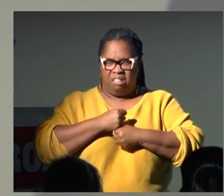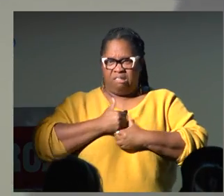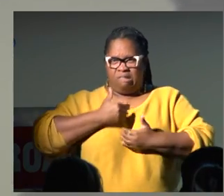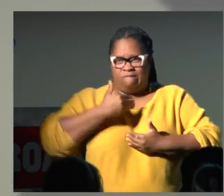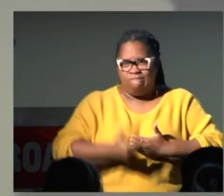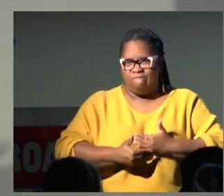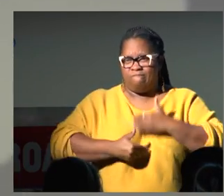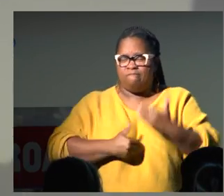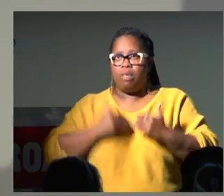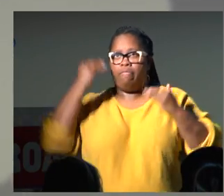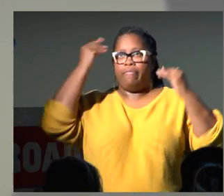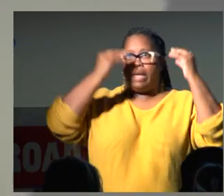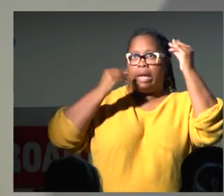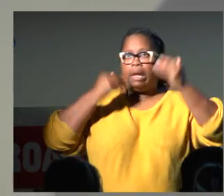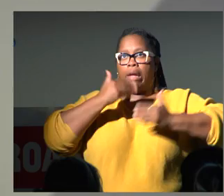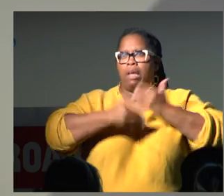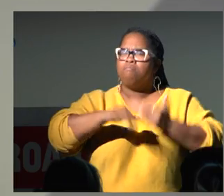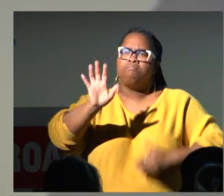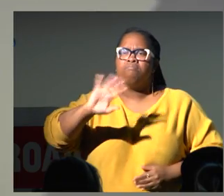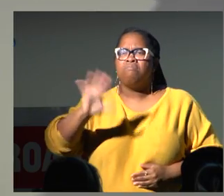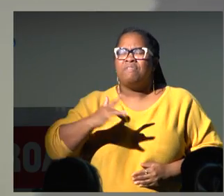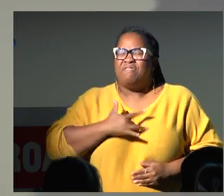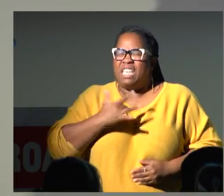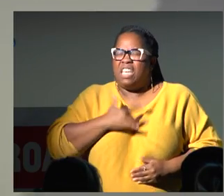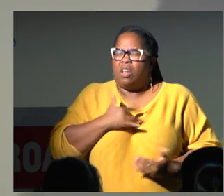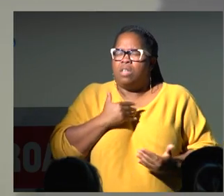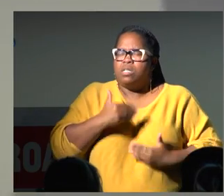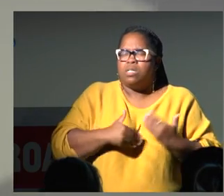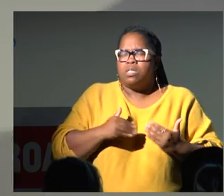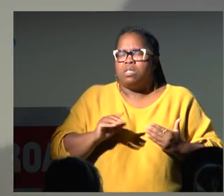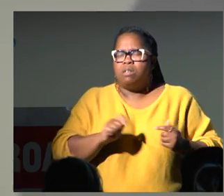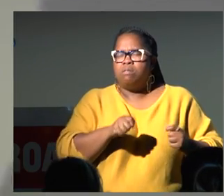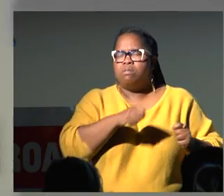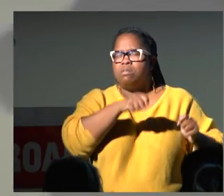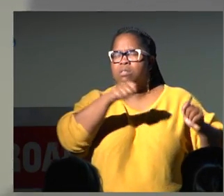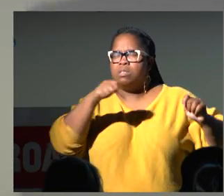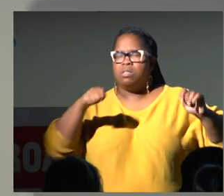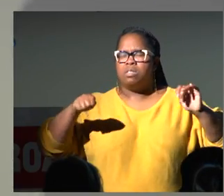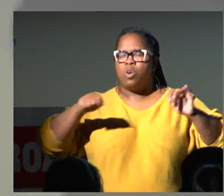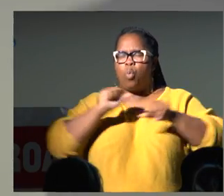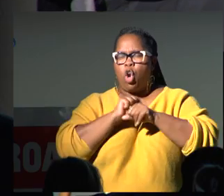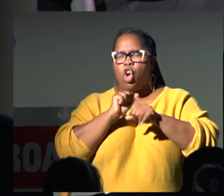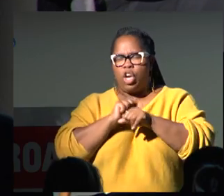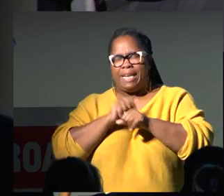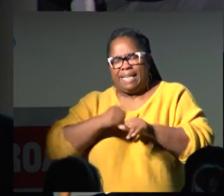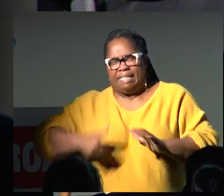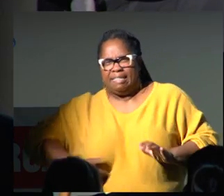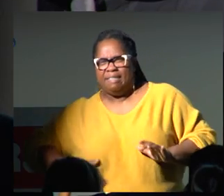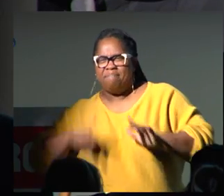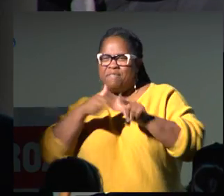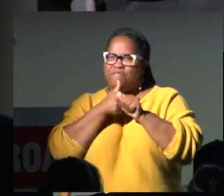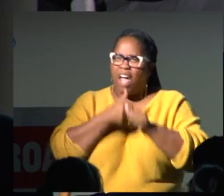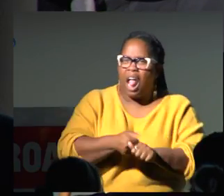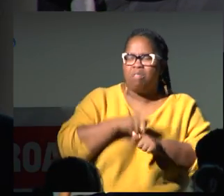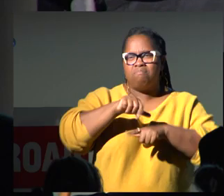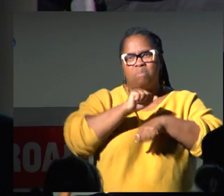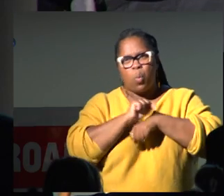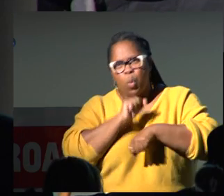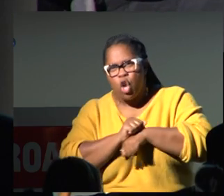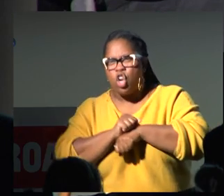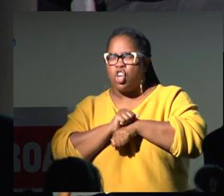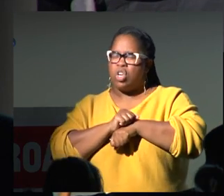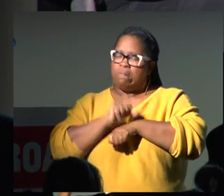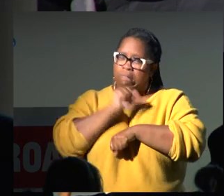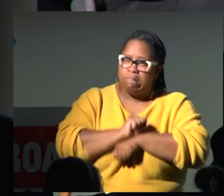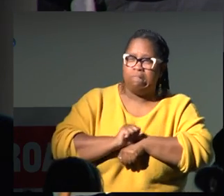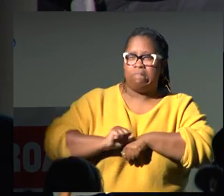through it. I'm not thinking, I'm feeling my way through the process. Mm-hmm. And you're working, you work, and you must work and